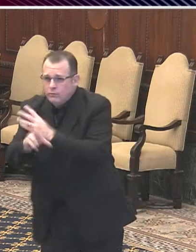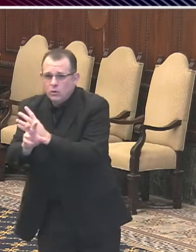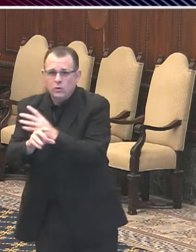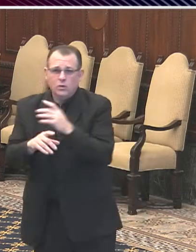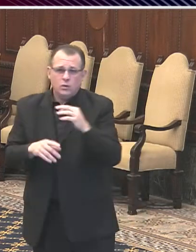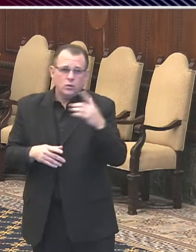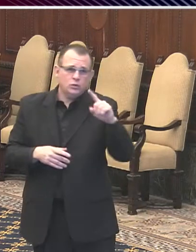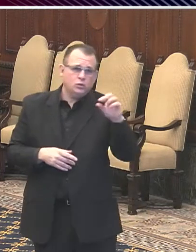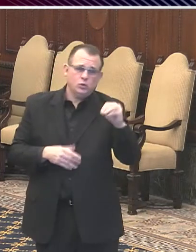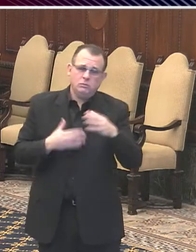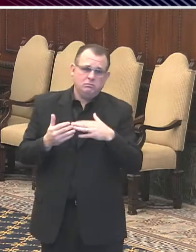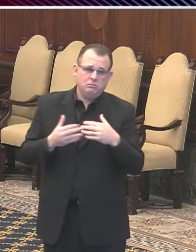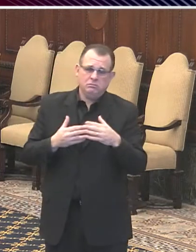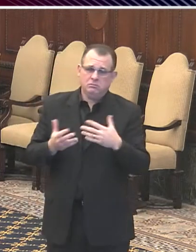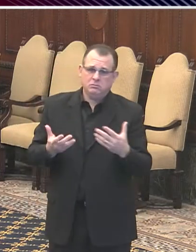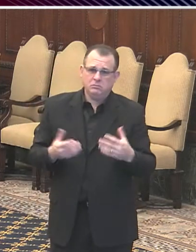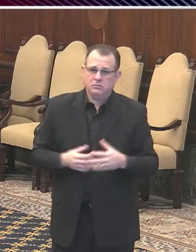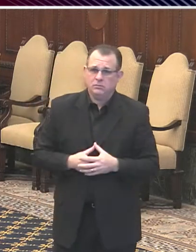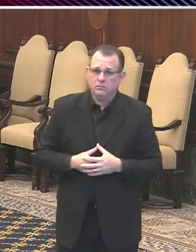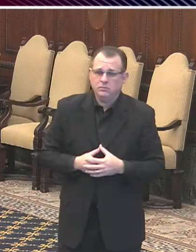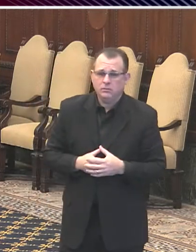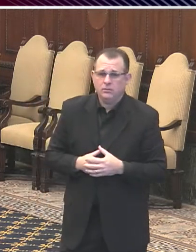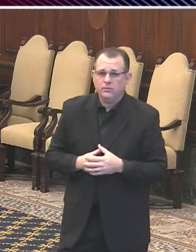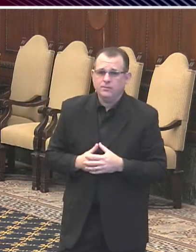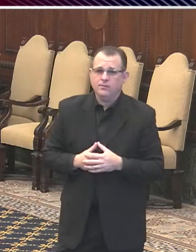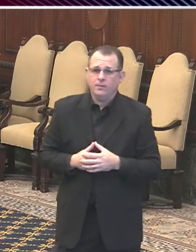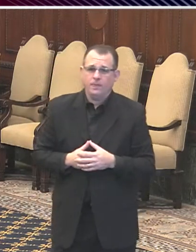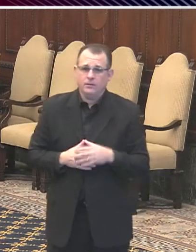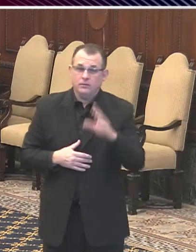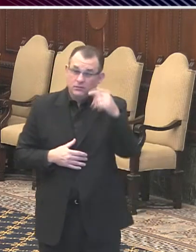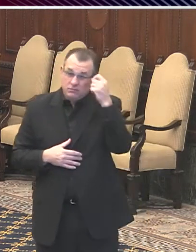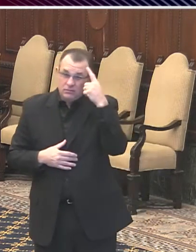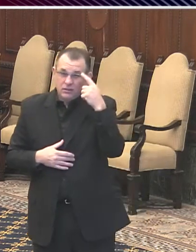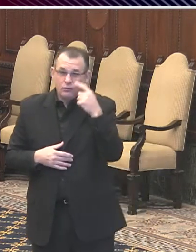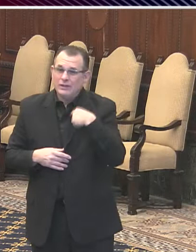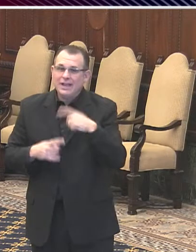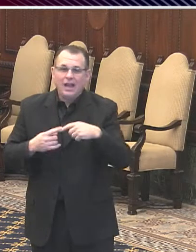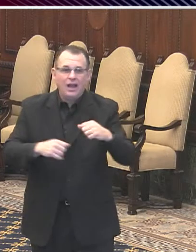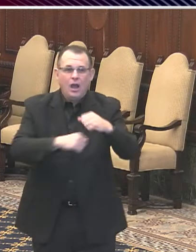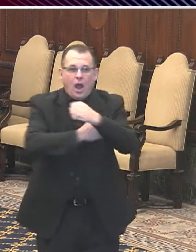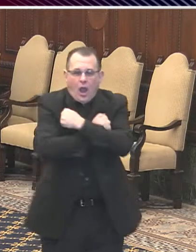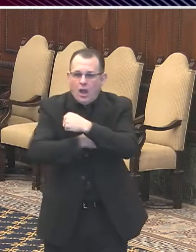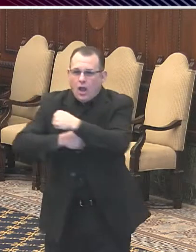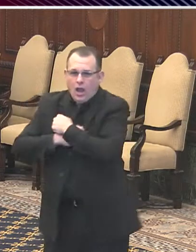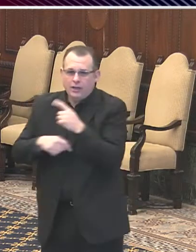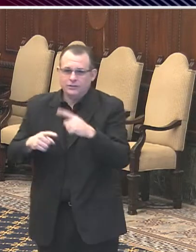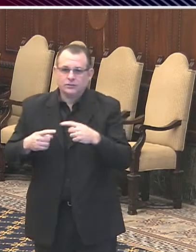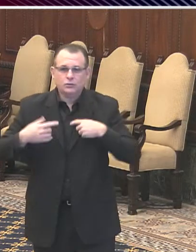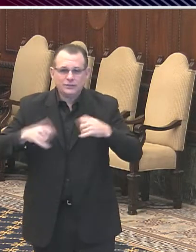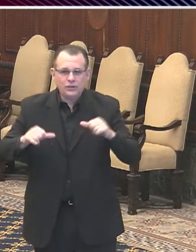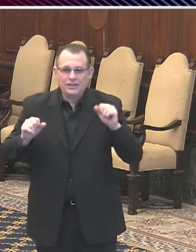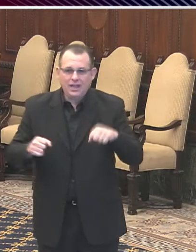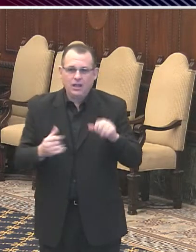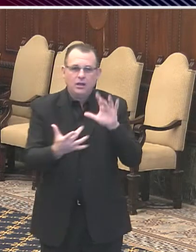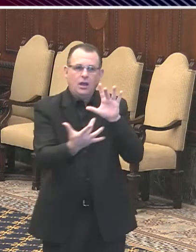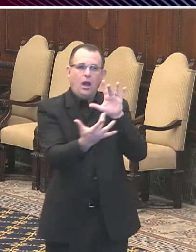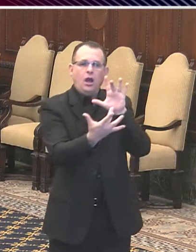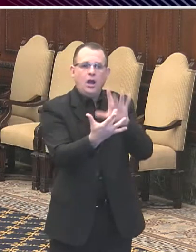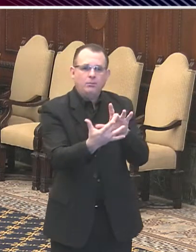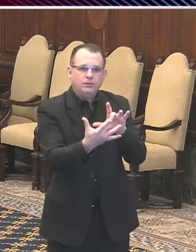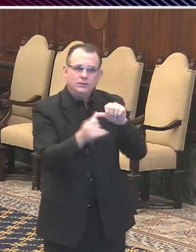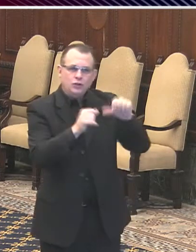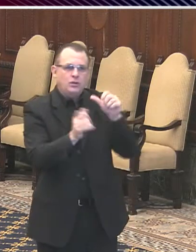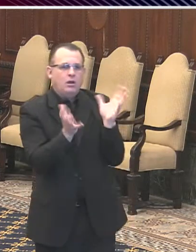session. And although we can't embrace in person, we can still extend ourselves to each other